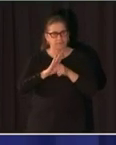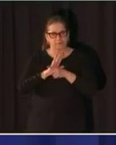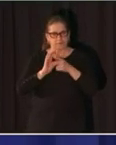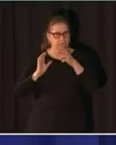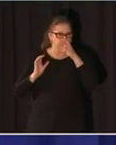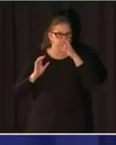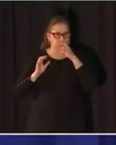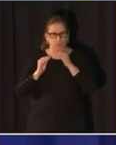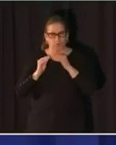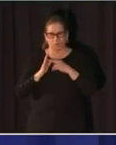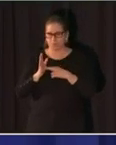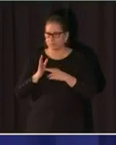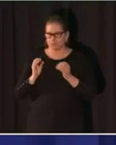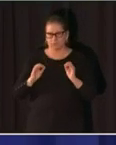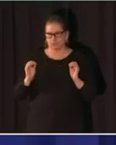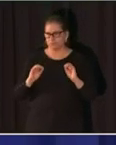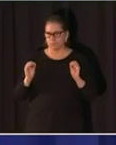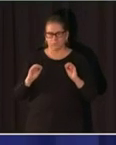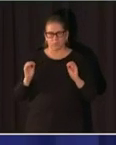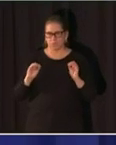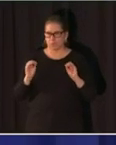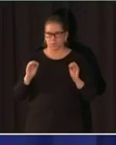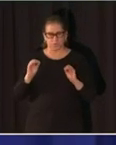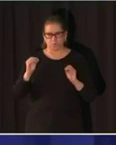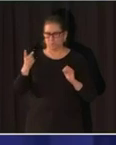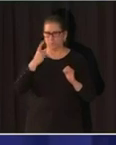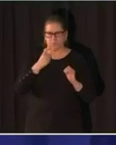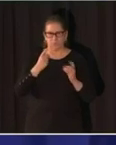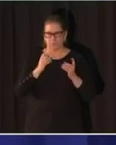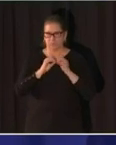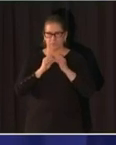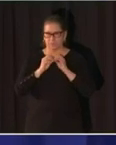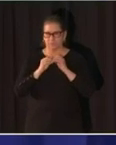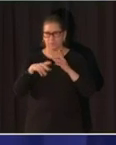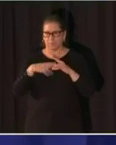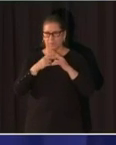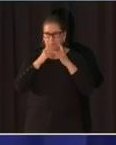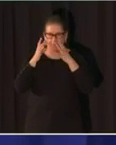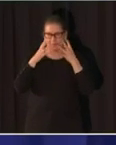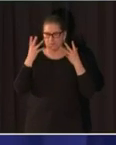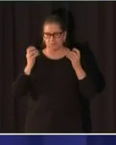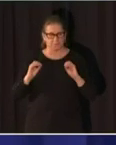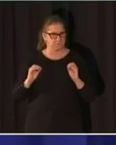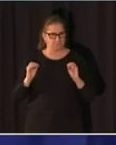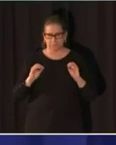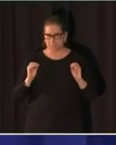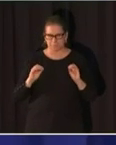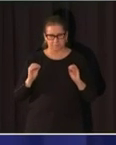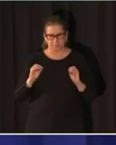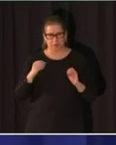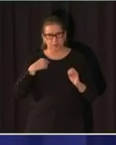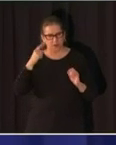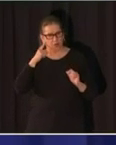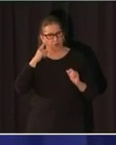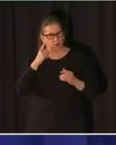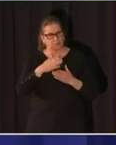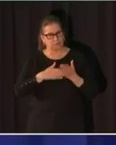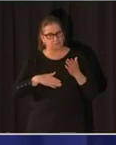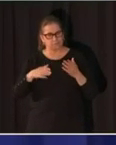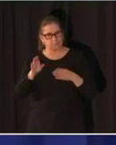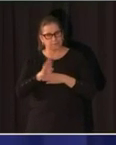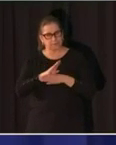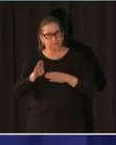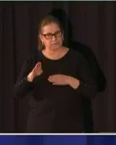I'm not who's going above and beyond the guidance? I mean, we were hearing that from Sam earlier, that there were complaints from people that they are covering their